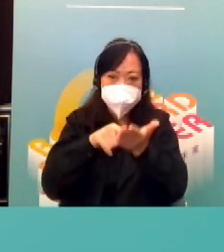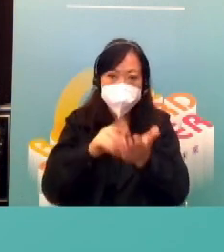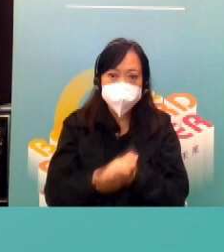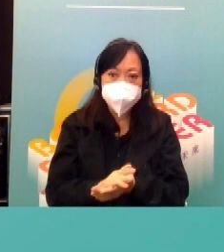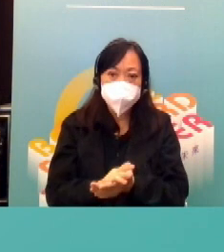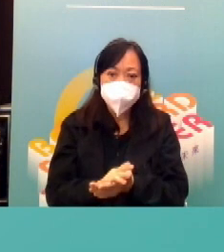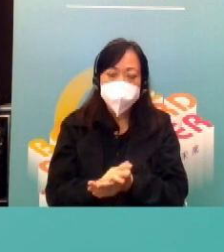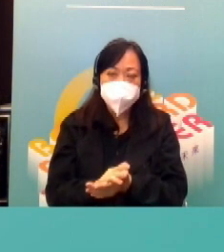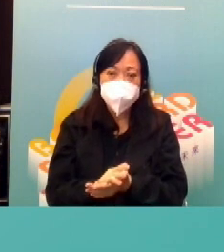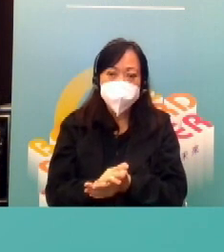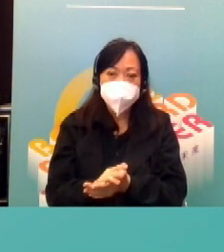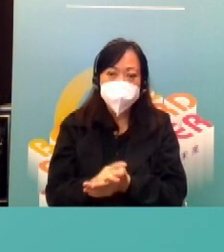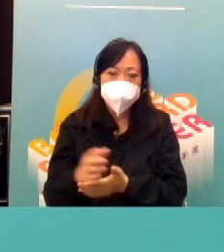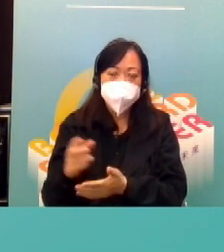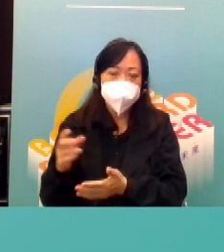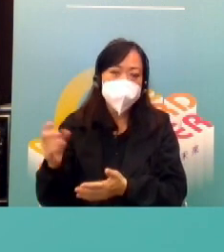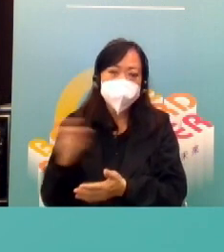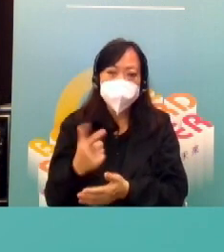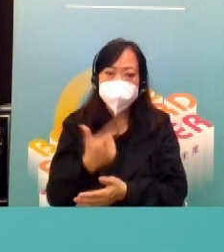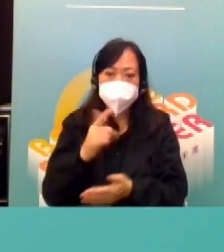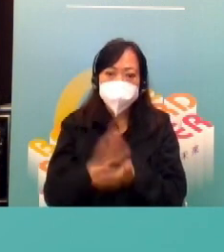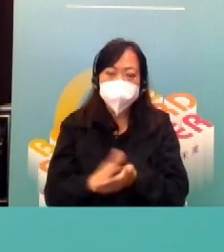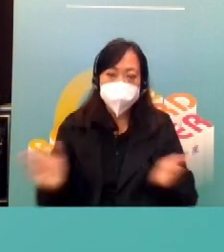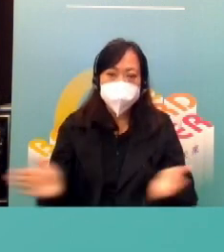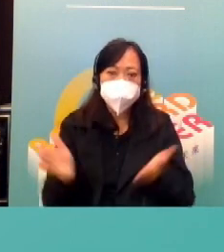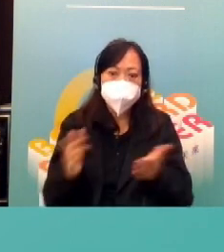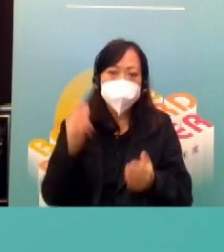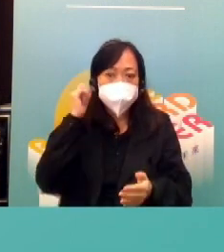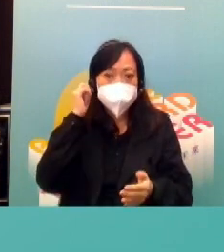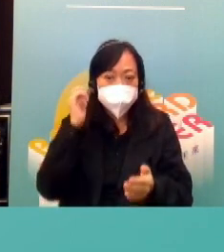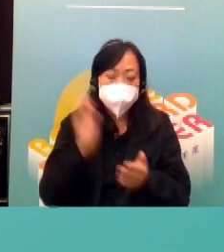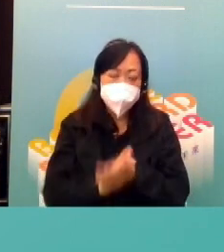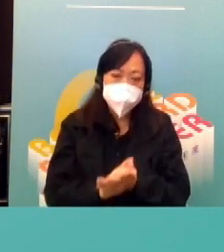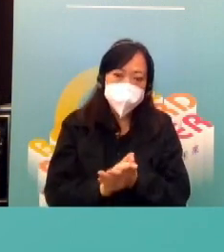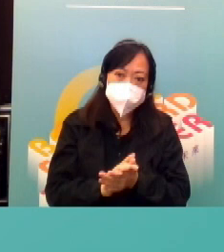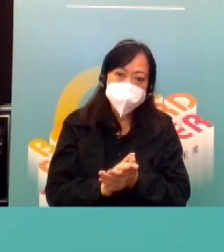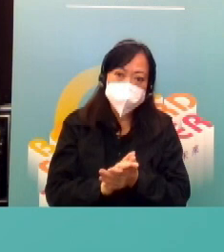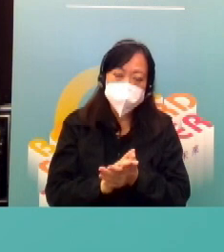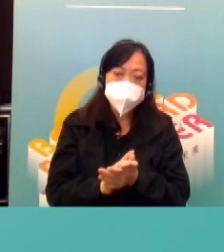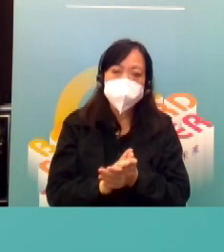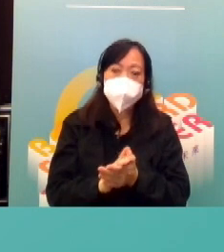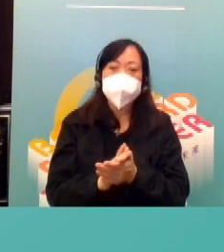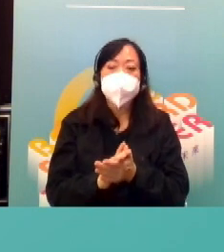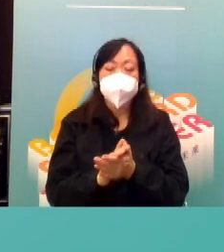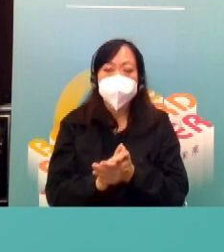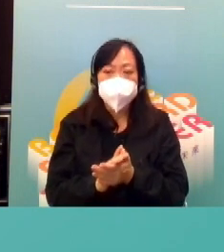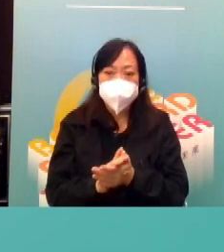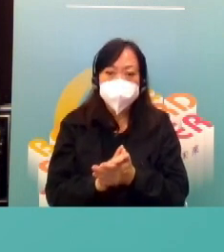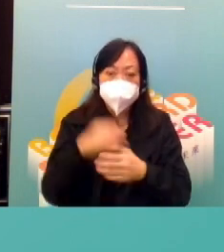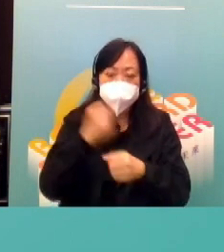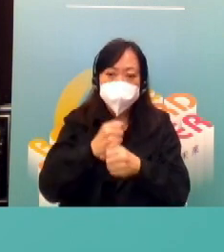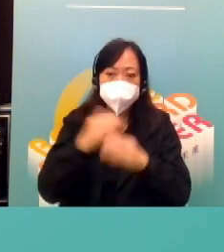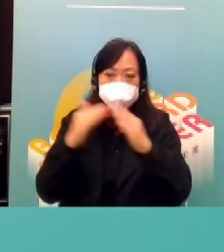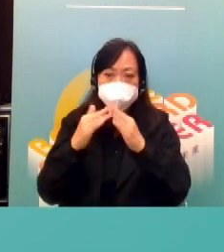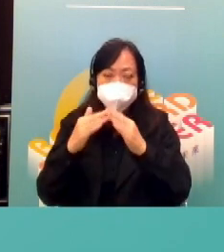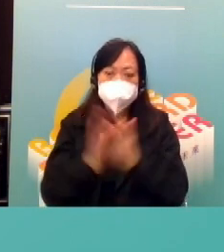women entrepreneurs. In Vietnam, we worked with them on a new Decree 80 for enhanced support for women entrepreneurs. And in Bangladesh, we've actually